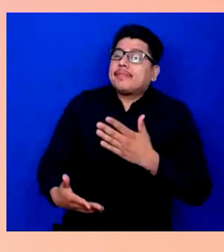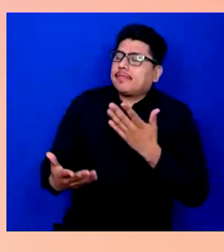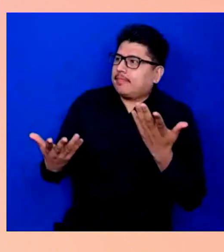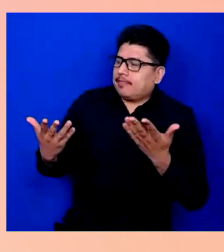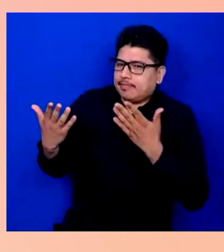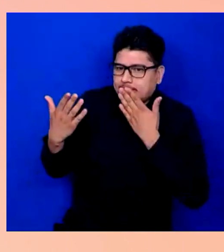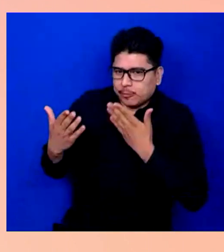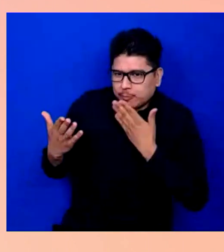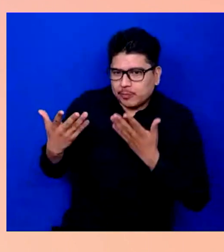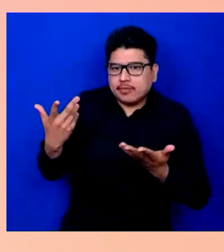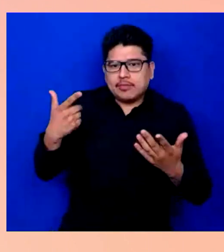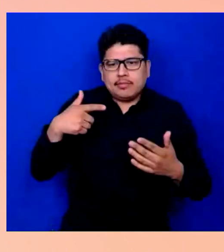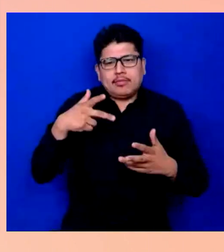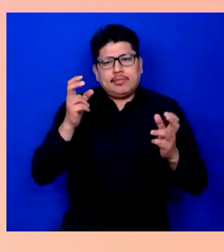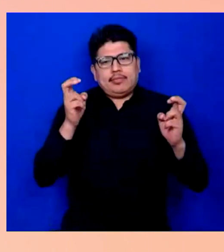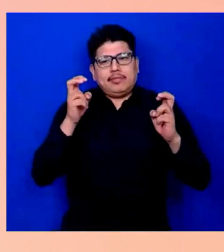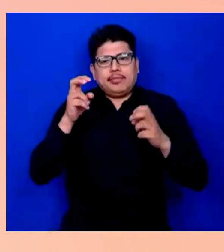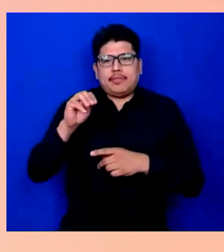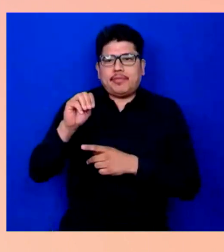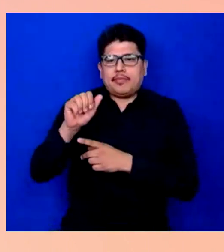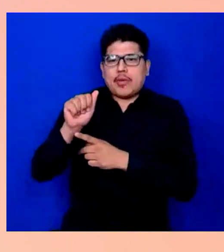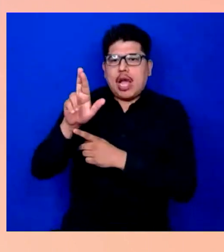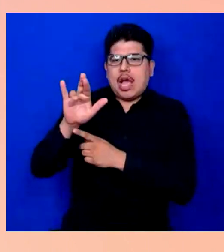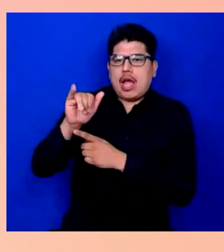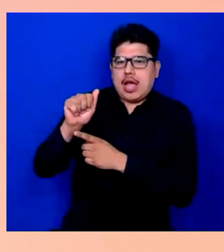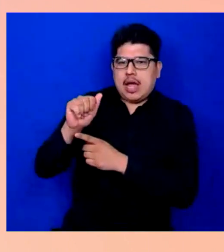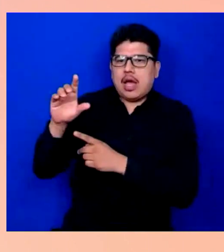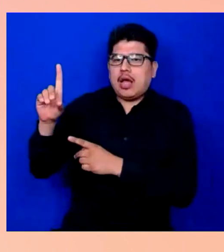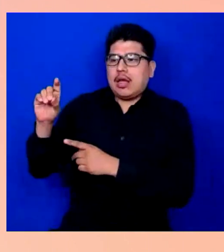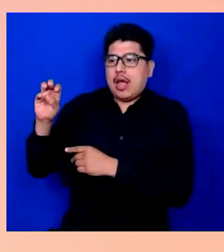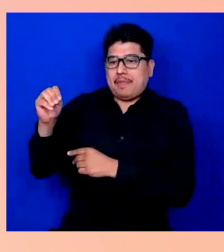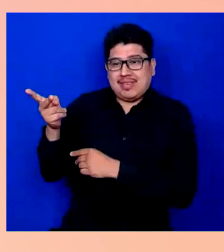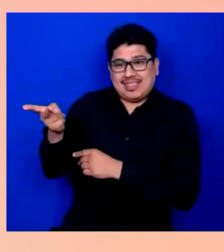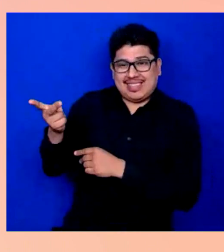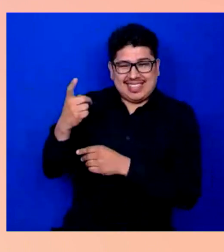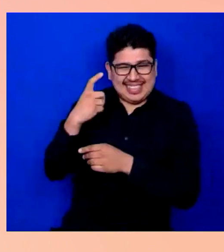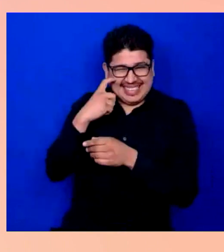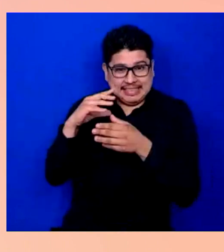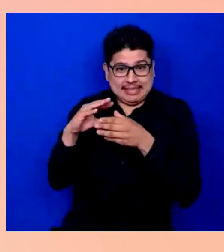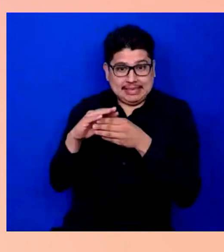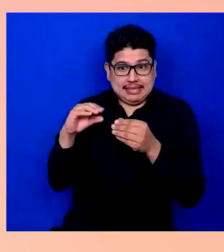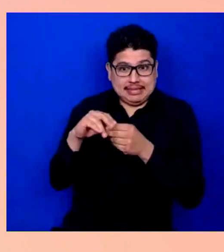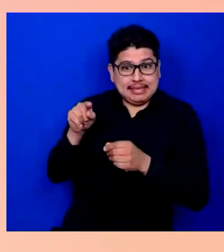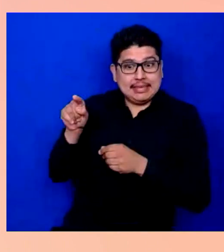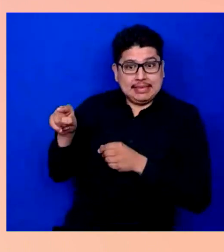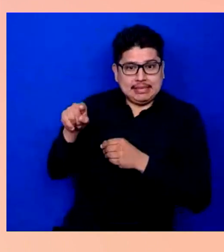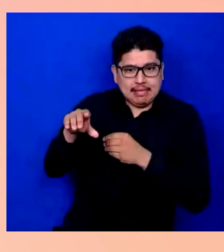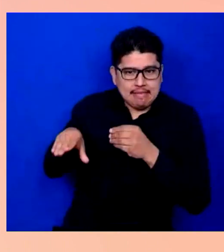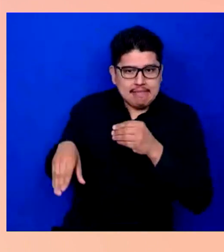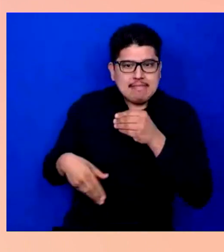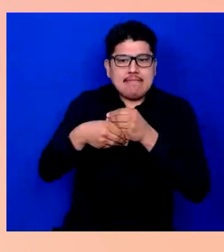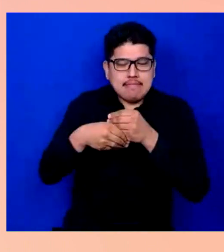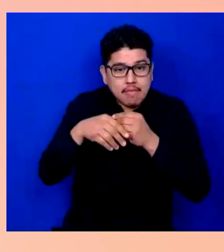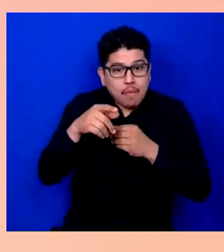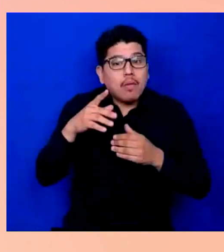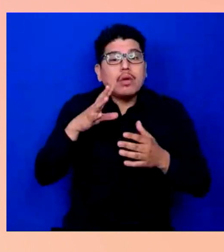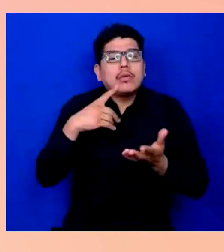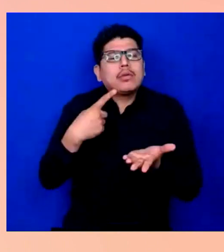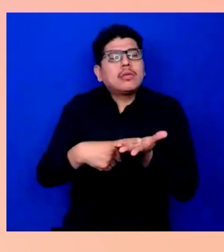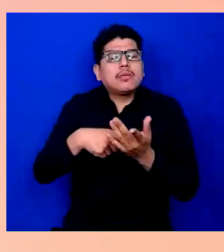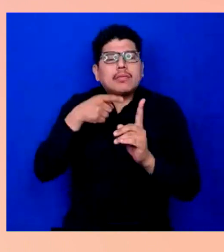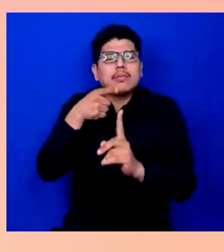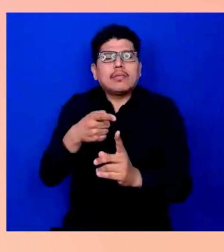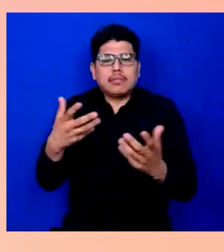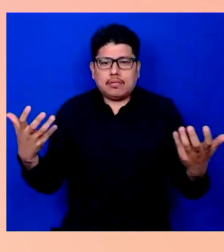and Dan had mentioned, because when we talk about the intersection between technology and persons with disabilities,